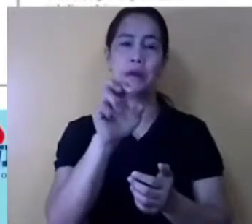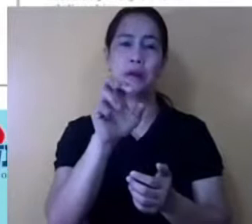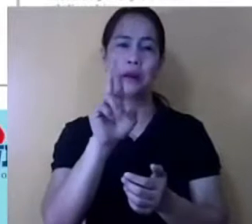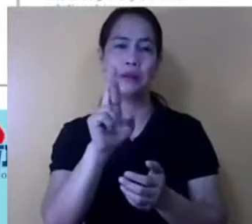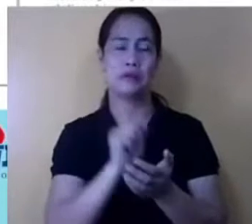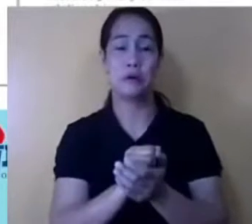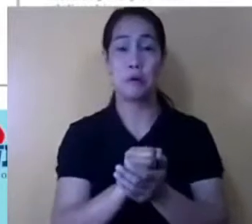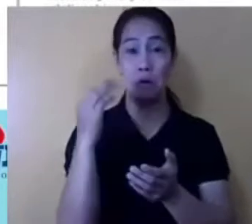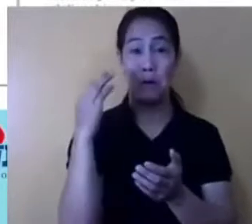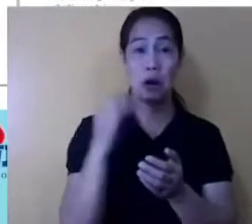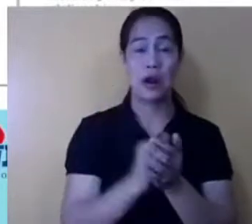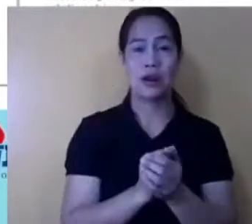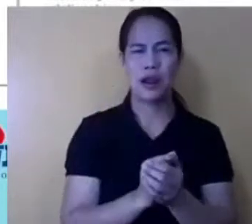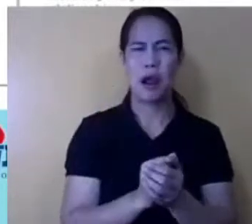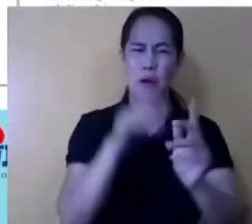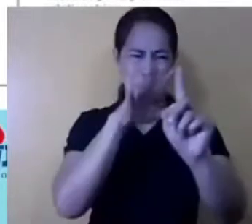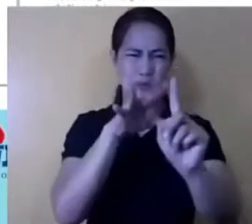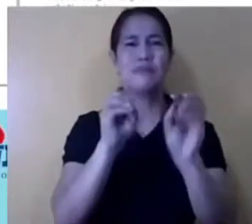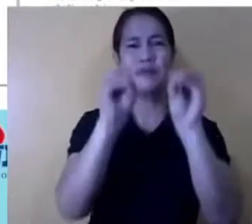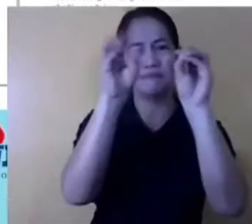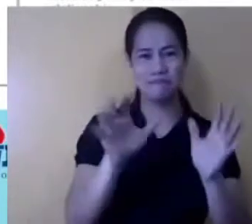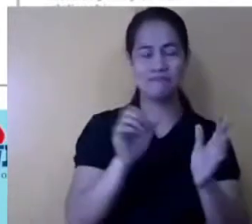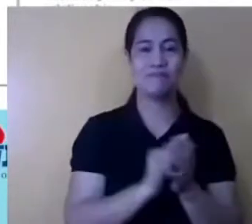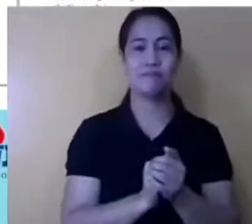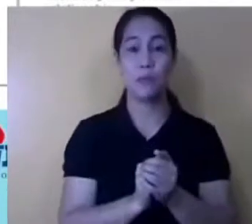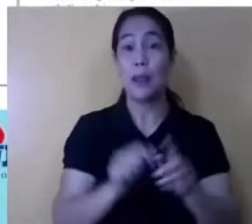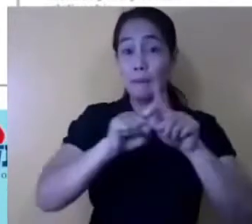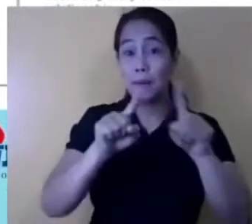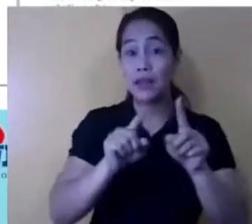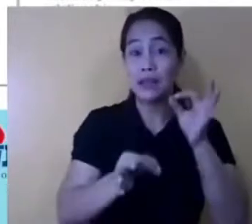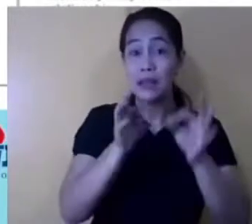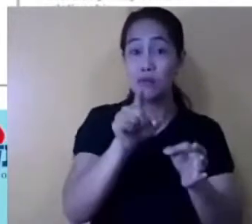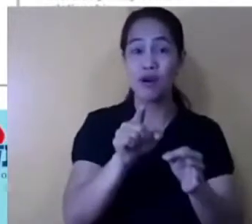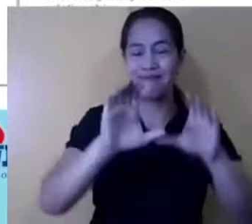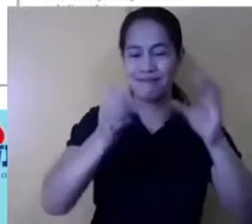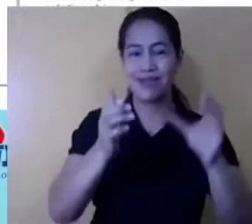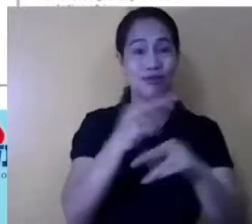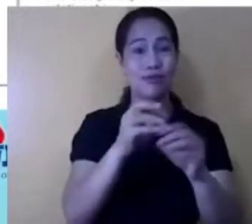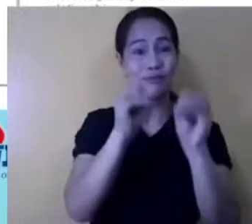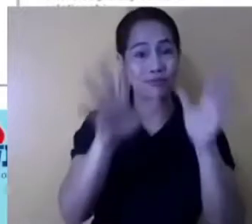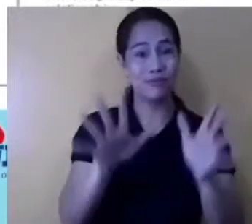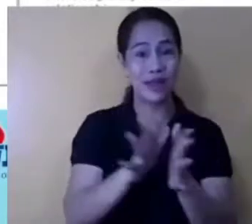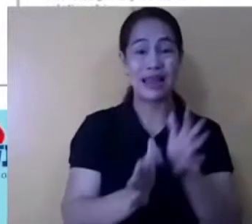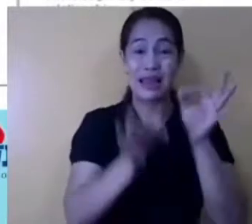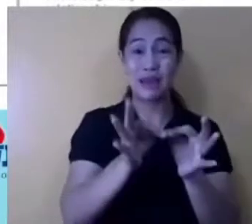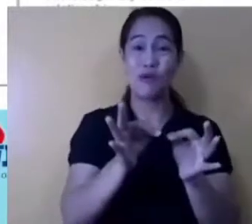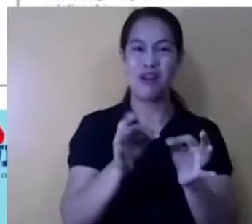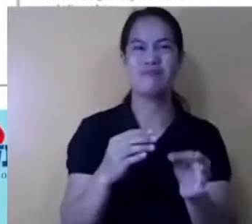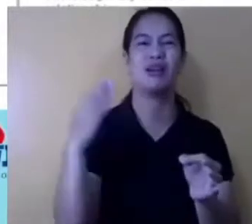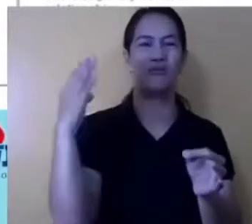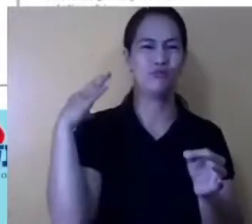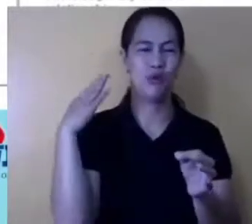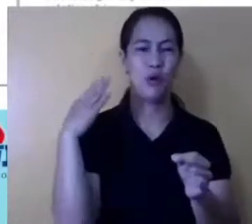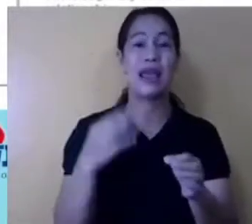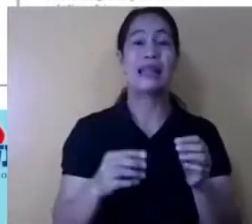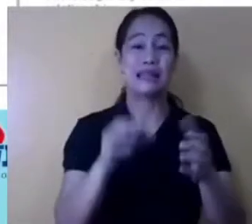observe their teachers. But if you are a classroom teacher, if you are the ratee, this